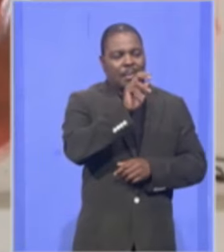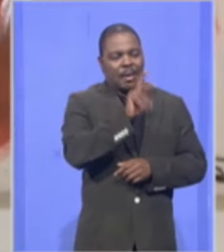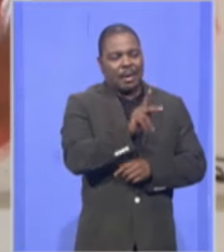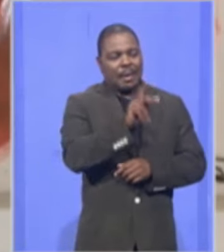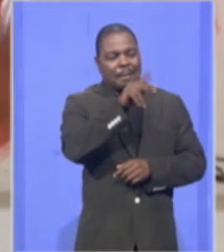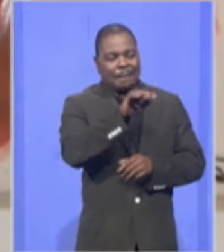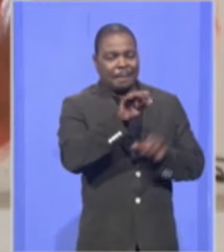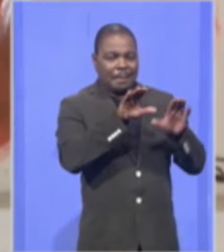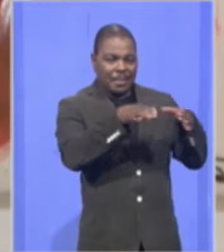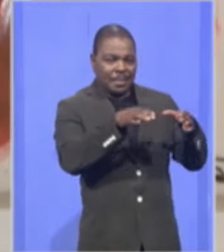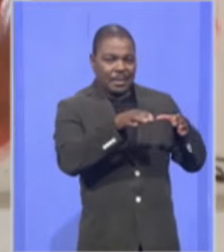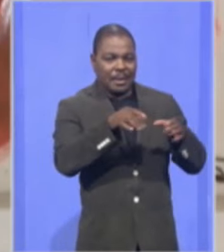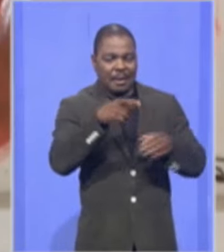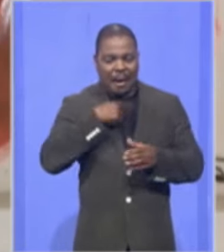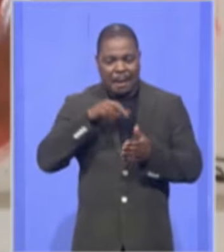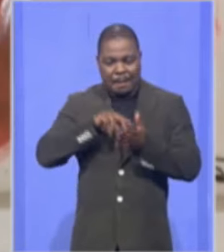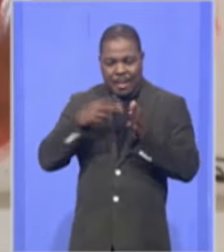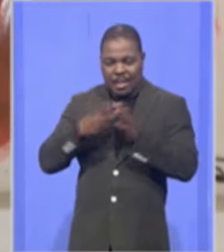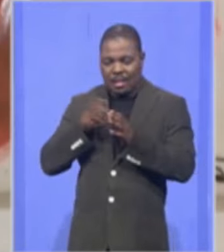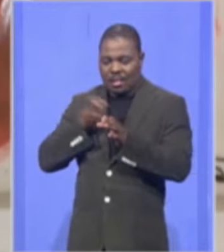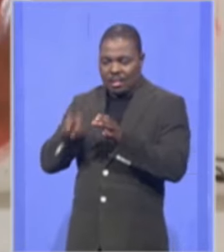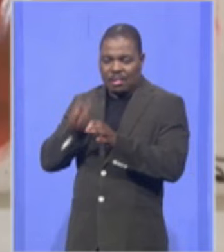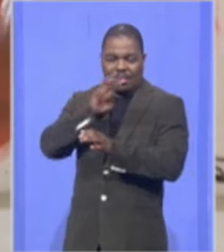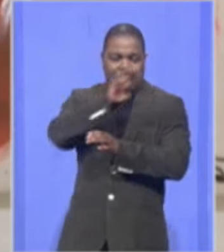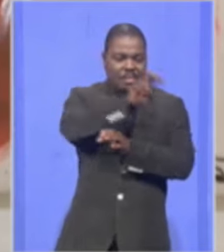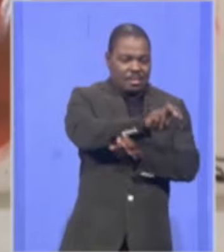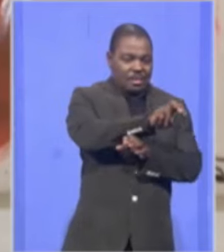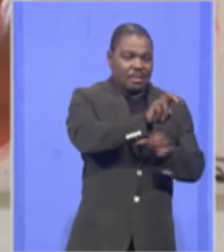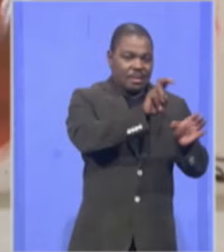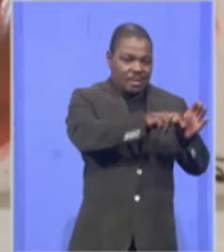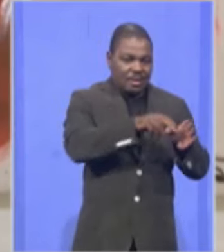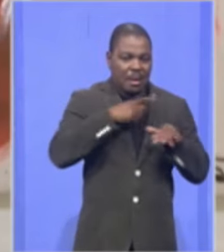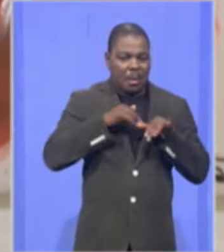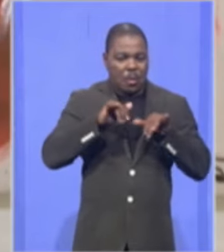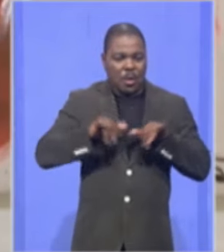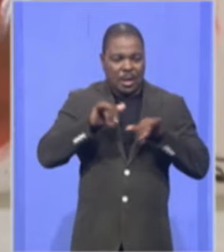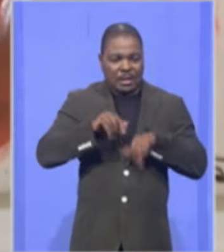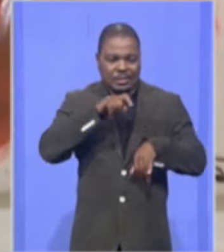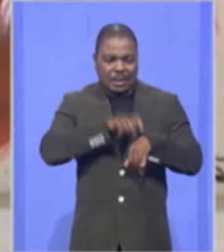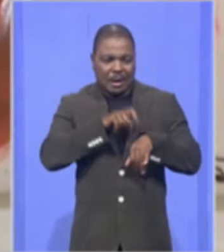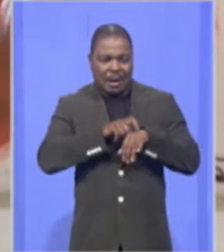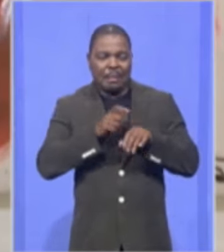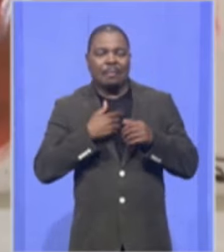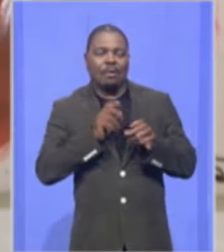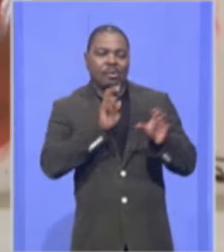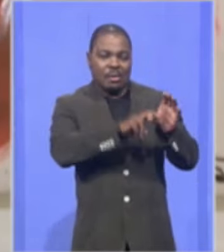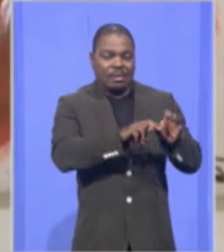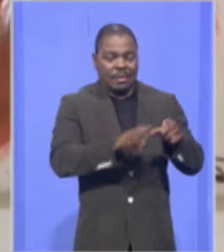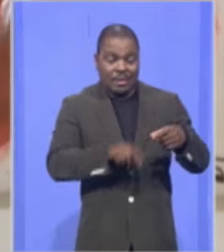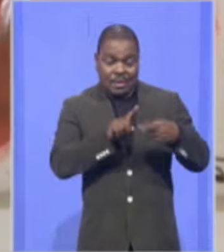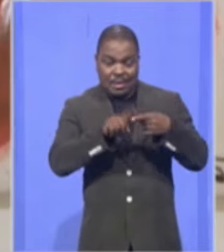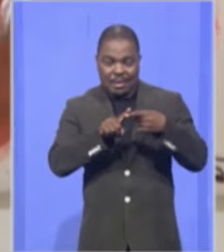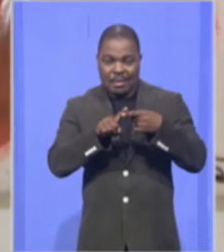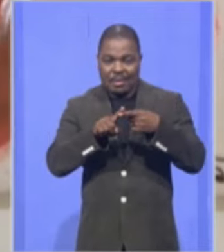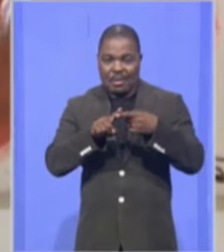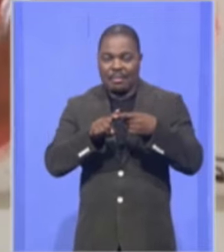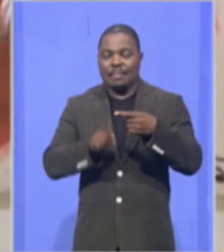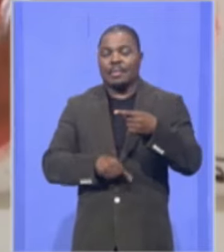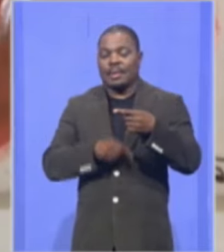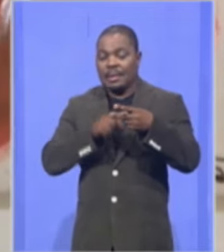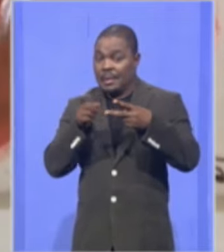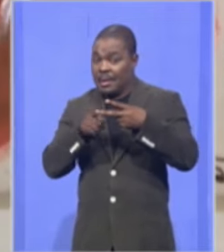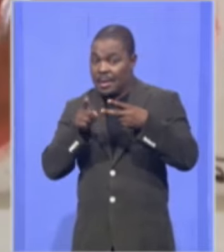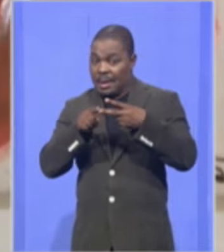to go to join them. I'm waiting for some opportune moment. The second one